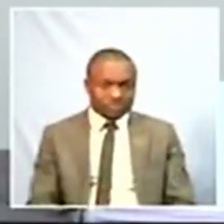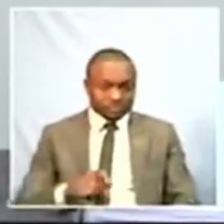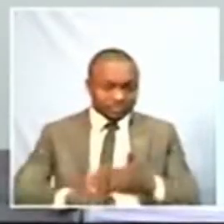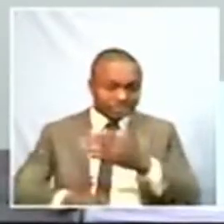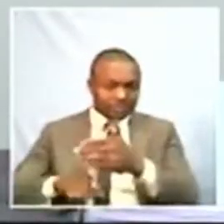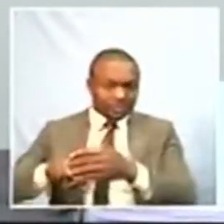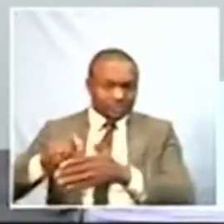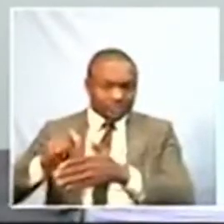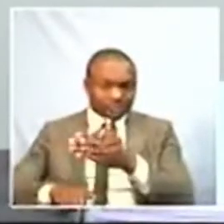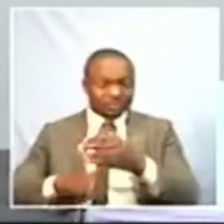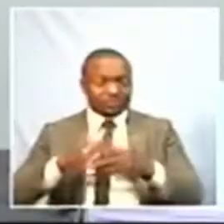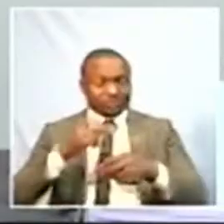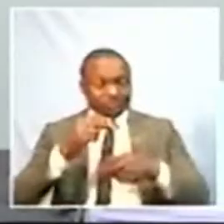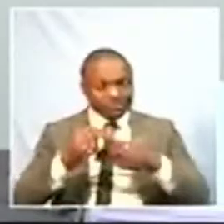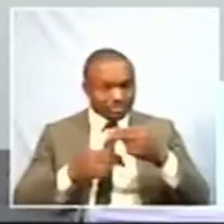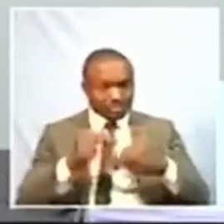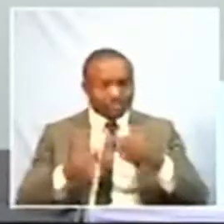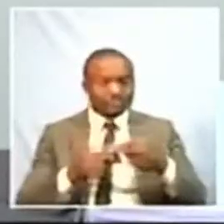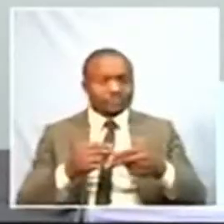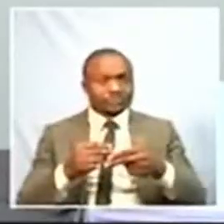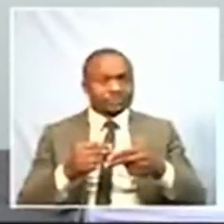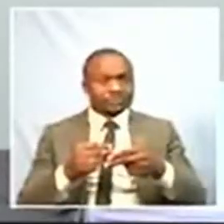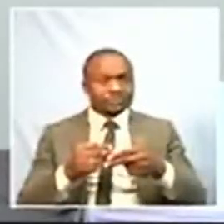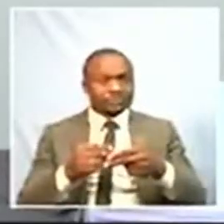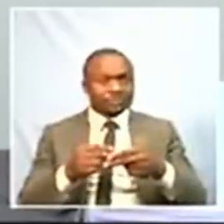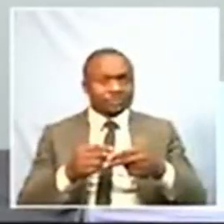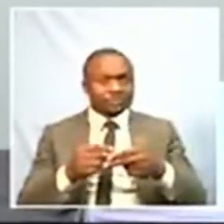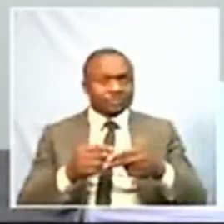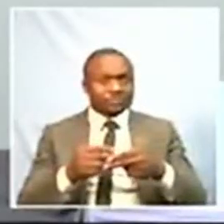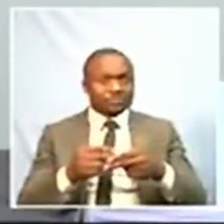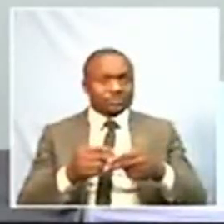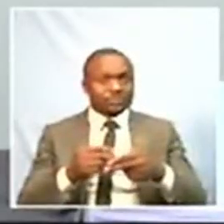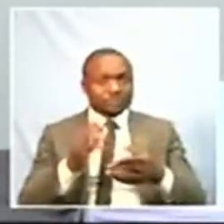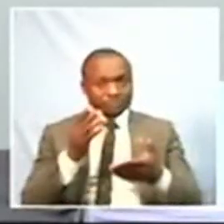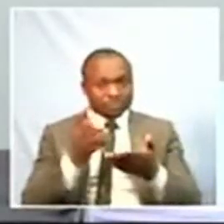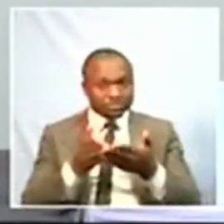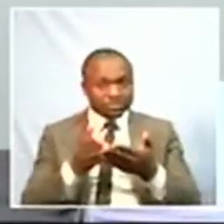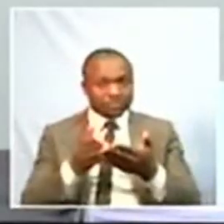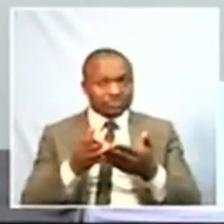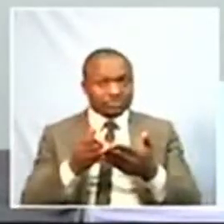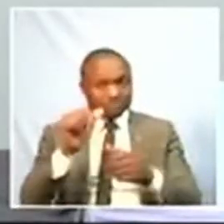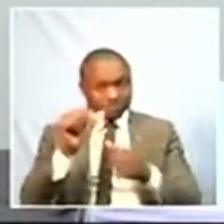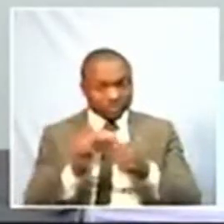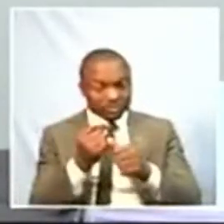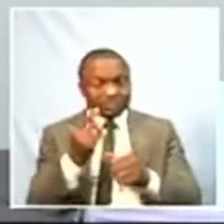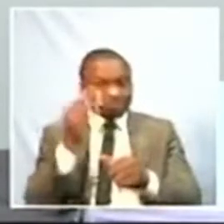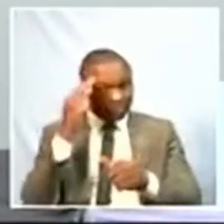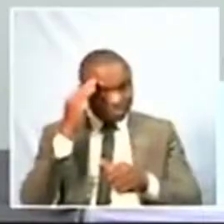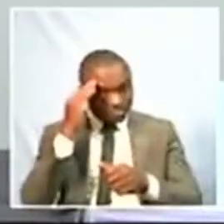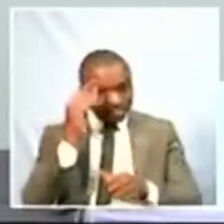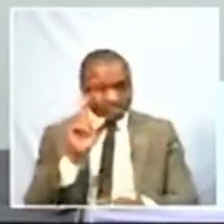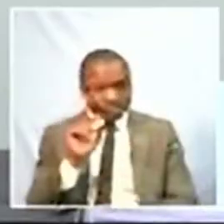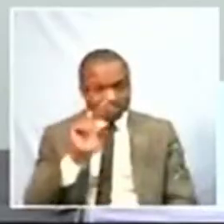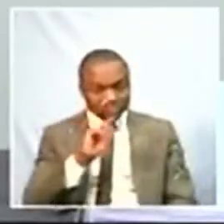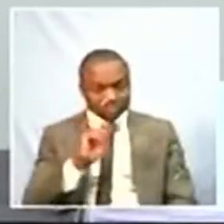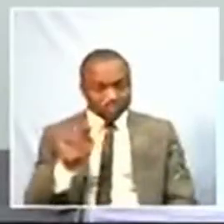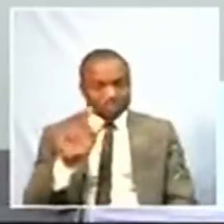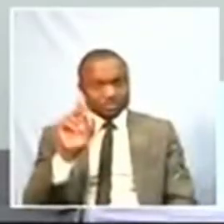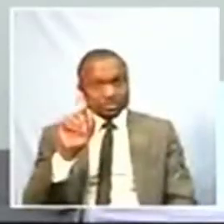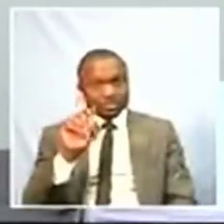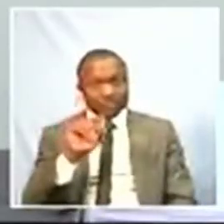deducting, meaning we had the initial one, which everyone knows, in 2022. Then in 2023, we agreed that